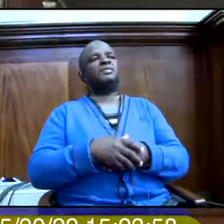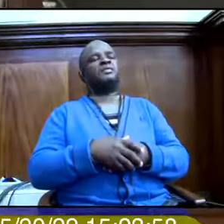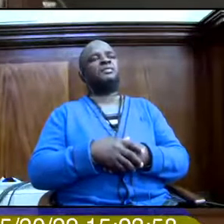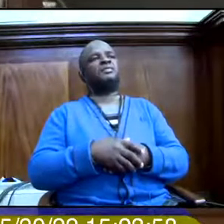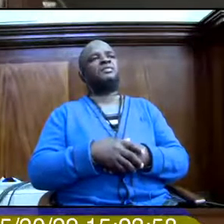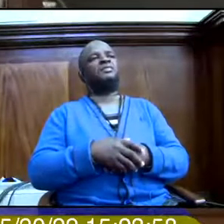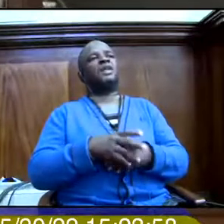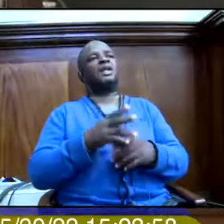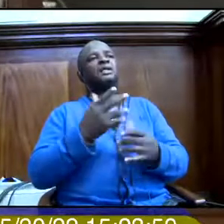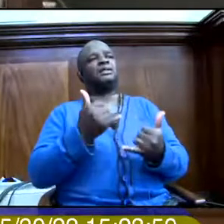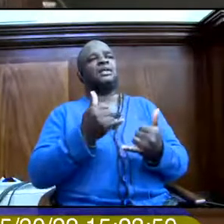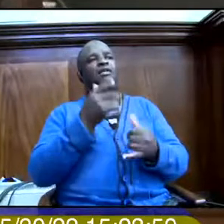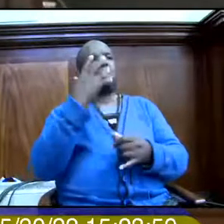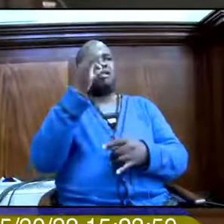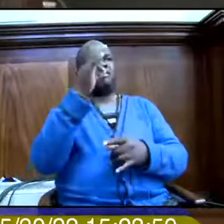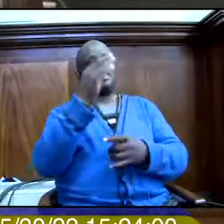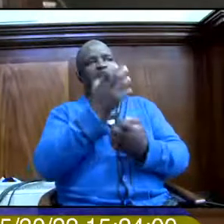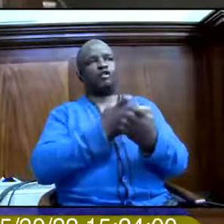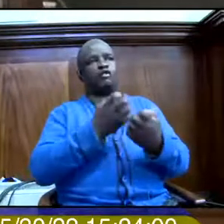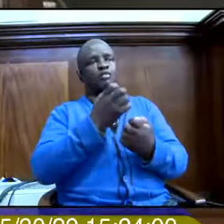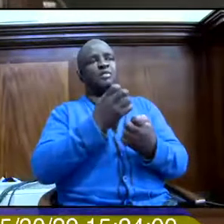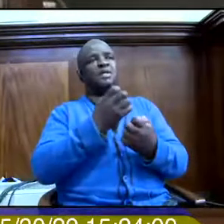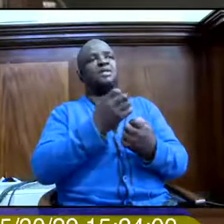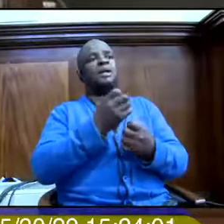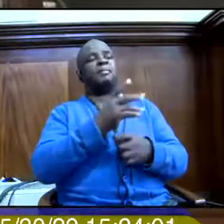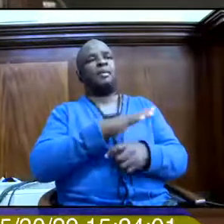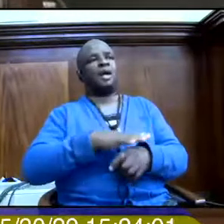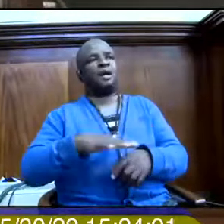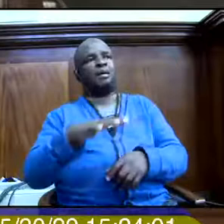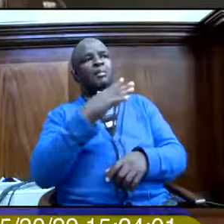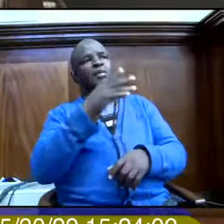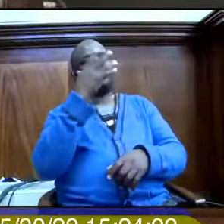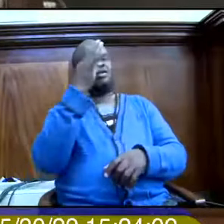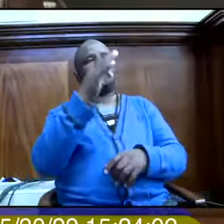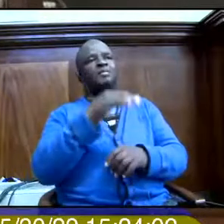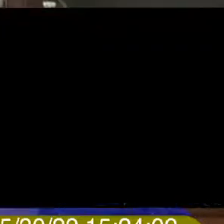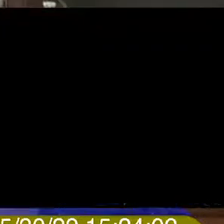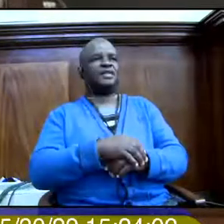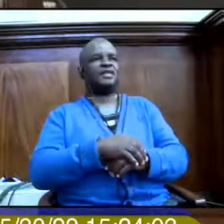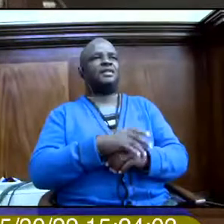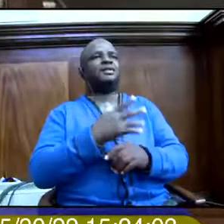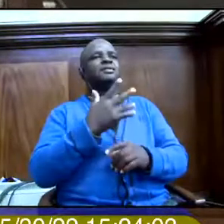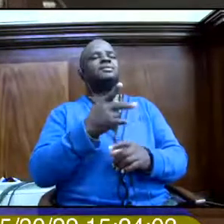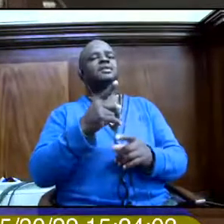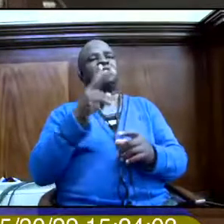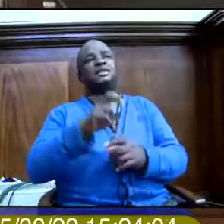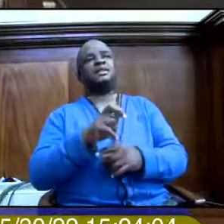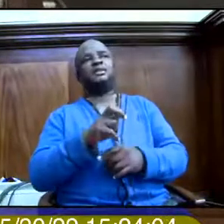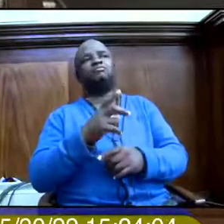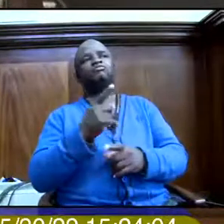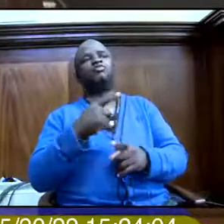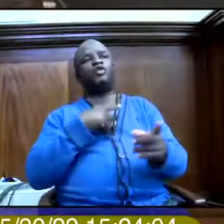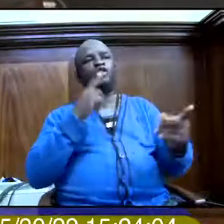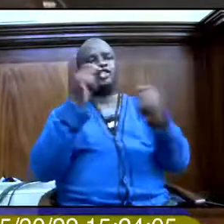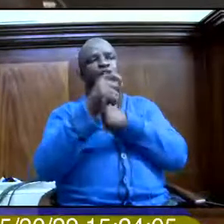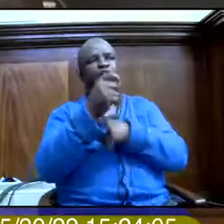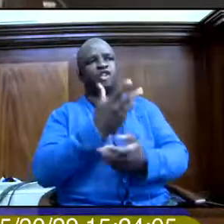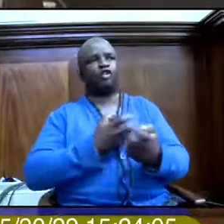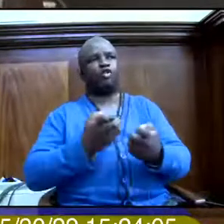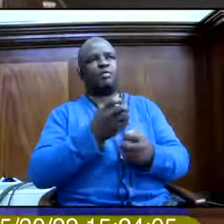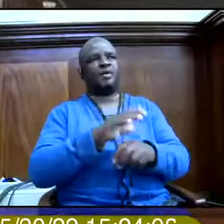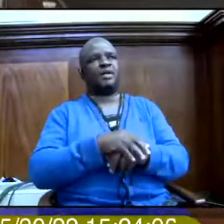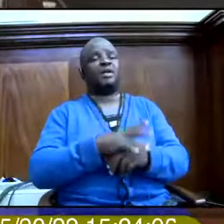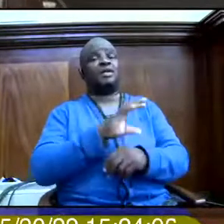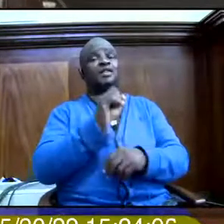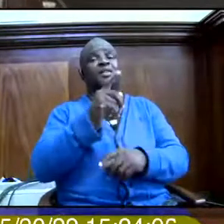on the state economy state of the economy they need to overrule the economy the south